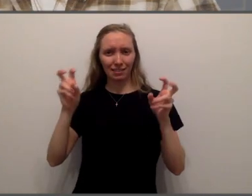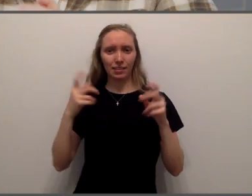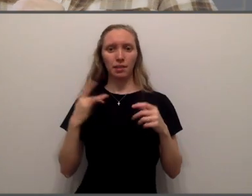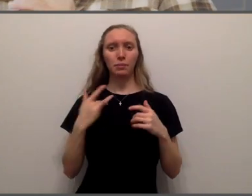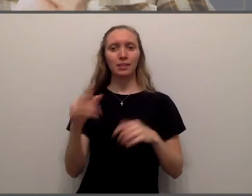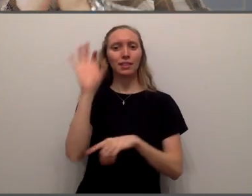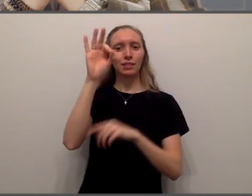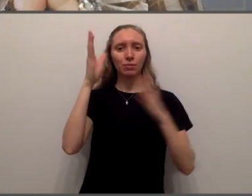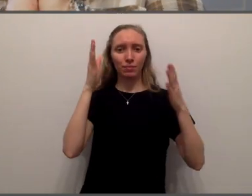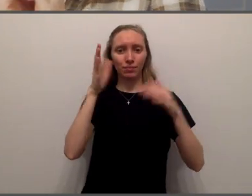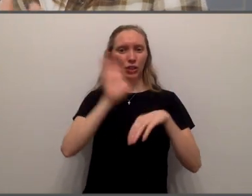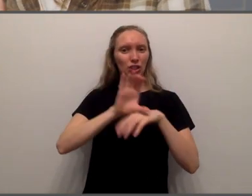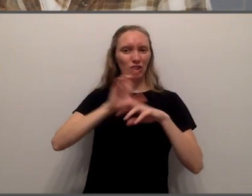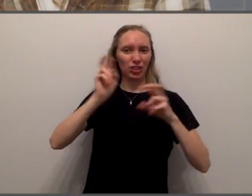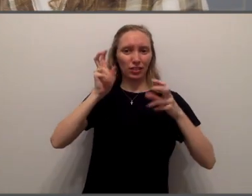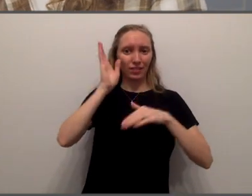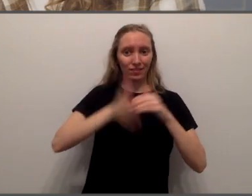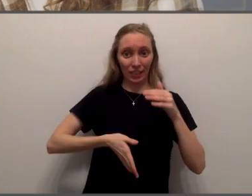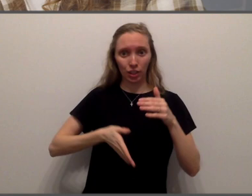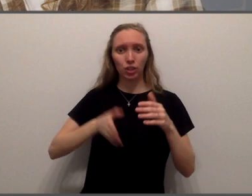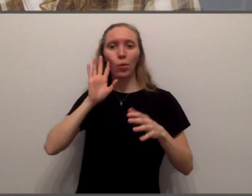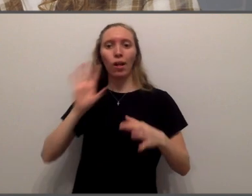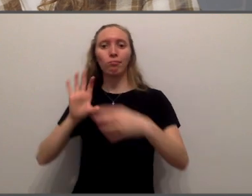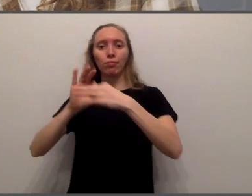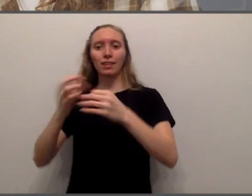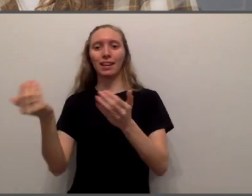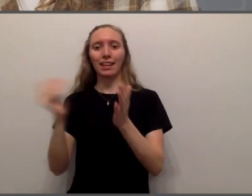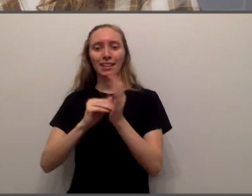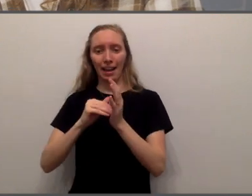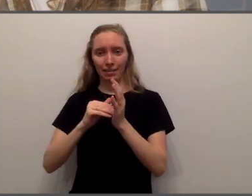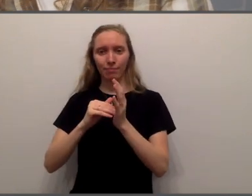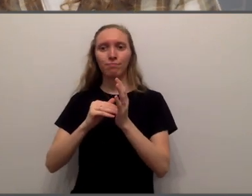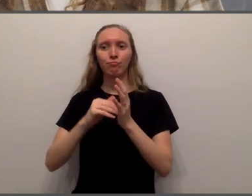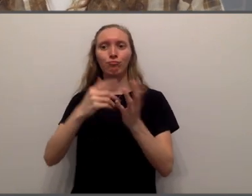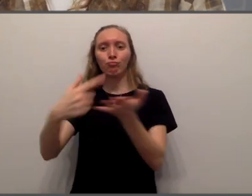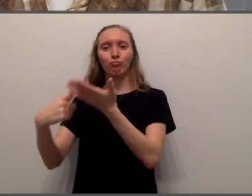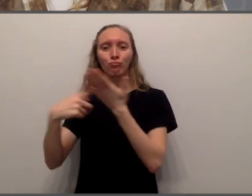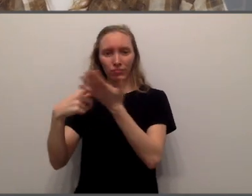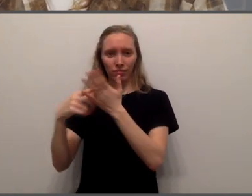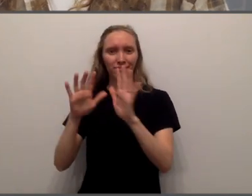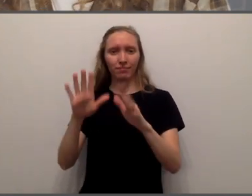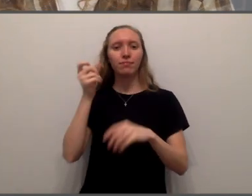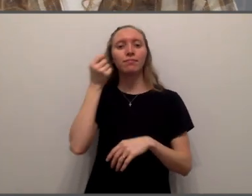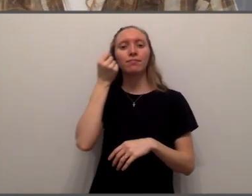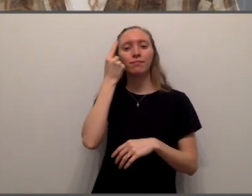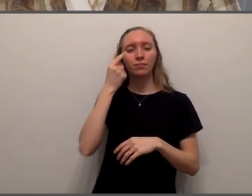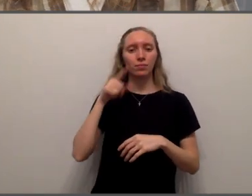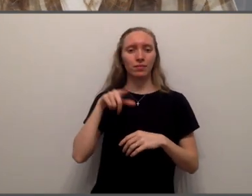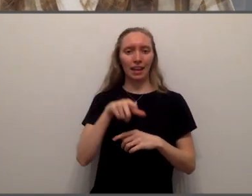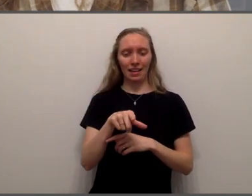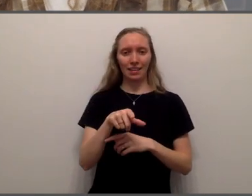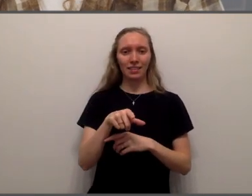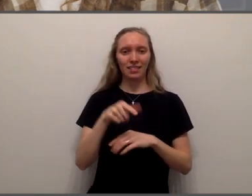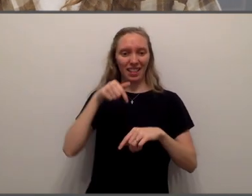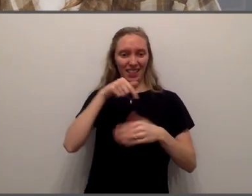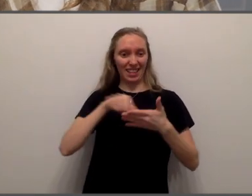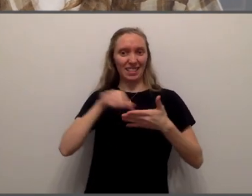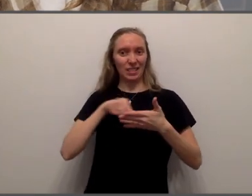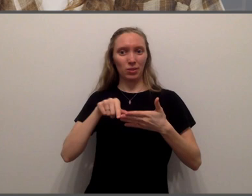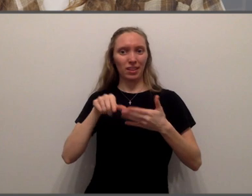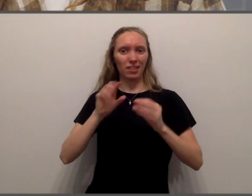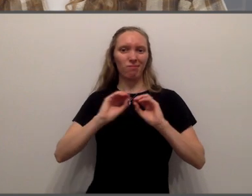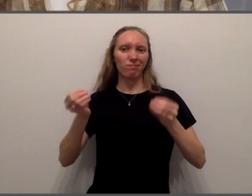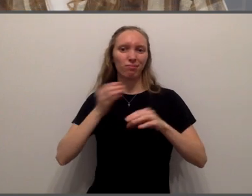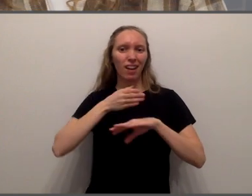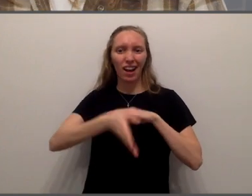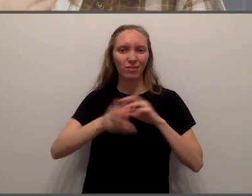today. Today we have local lobby time at the end of the teaching, so we won't have an after party today. Then every other week of the series, we have an